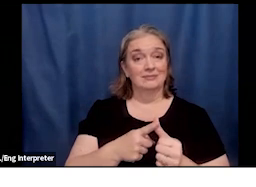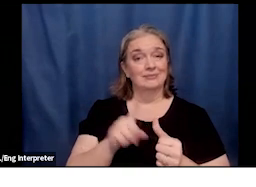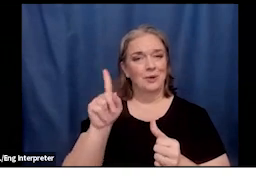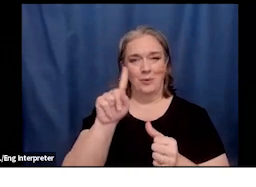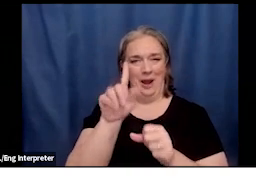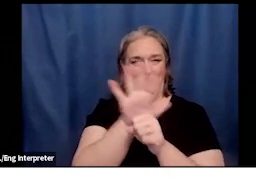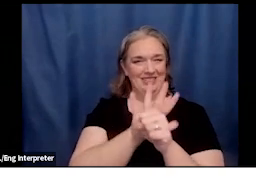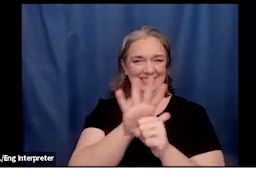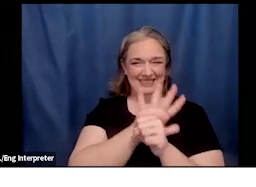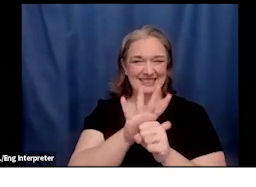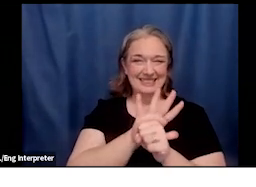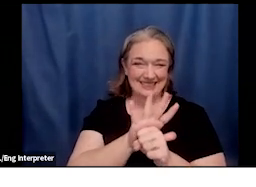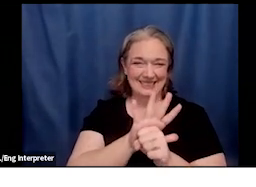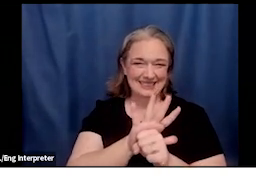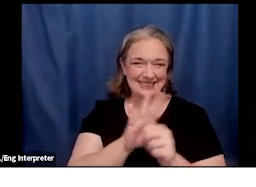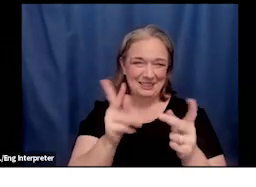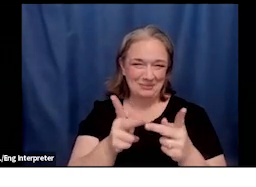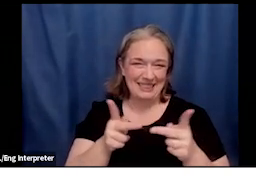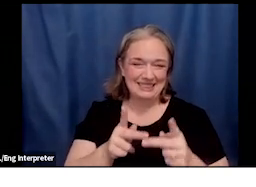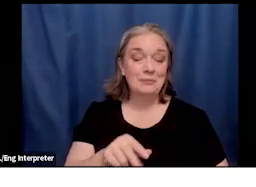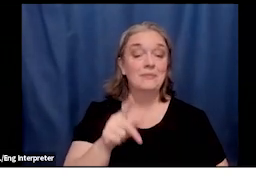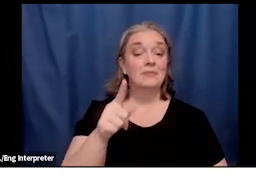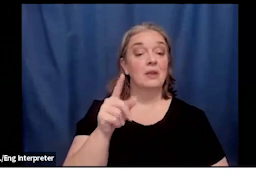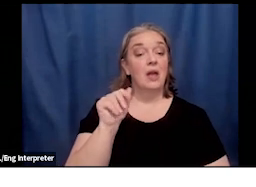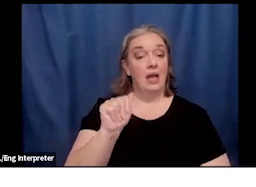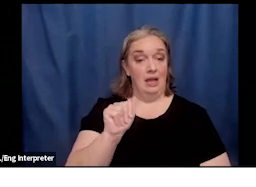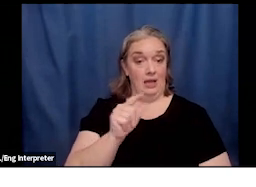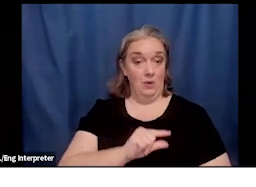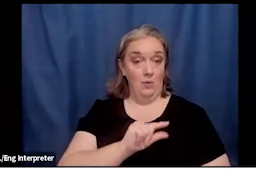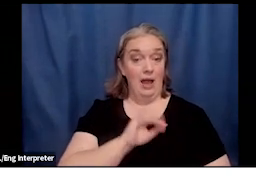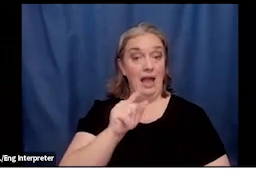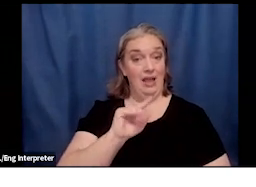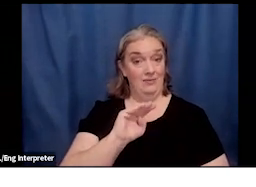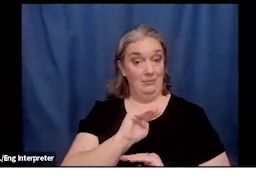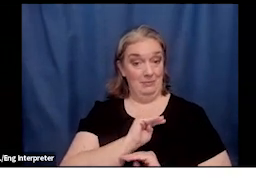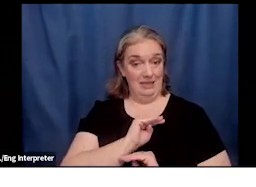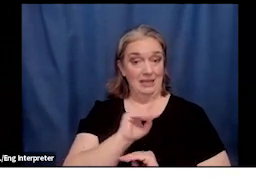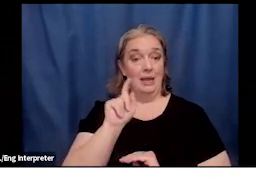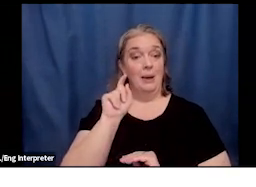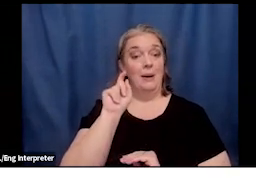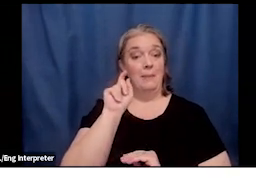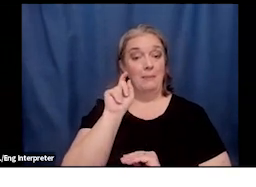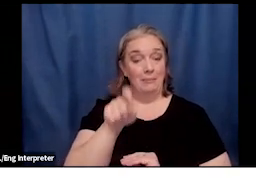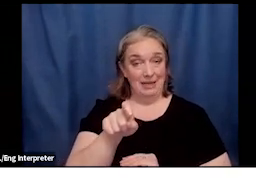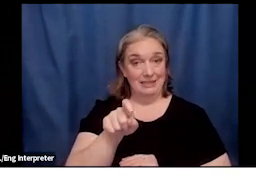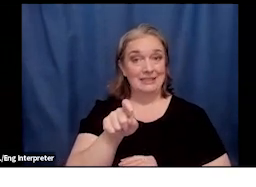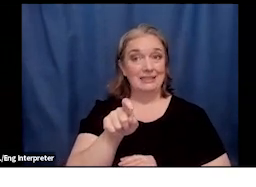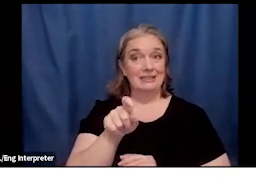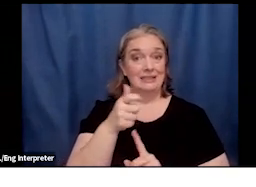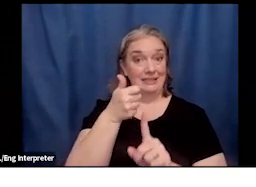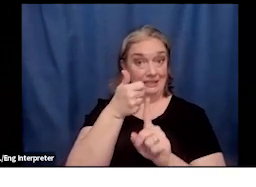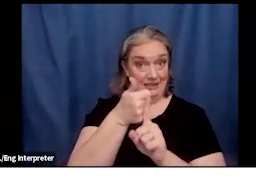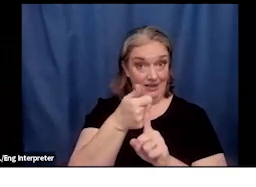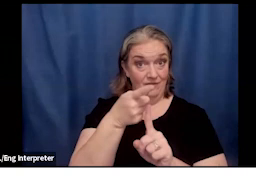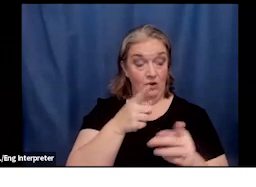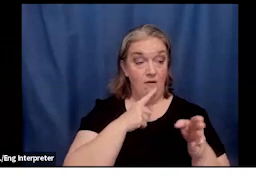geography. You are eligible to apply for this grant if you meet the following criteria. You are an